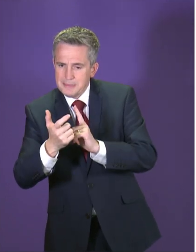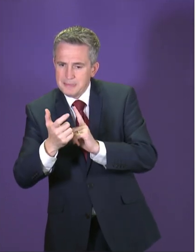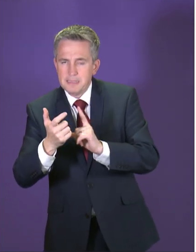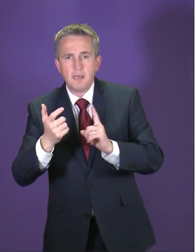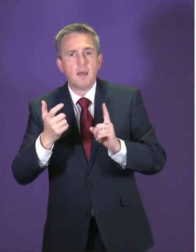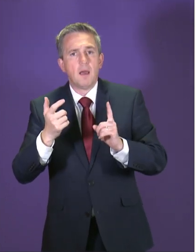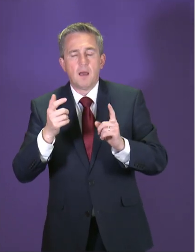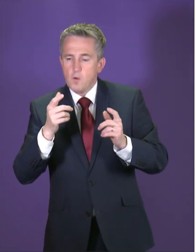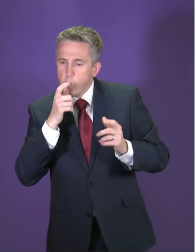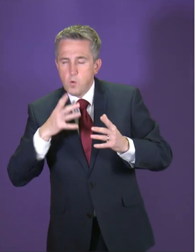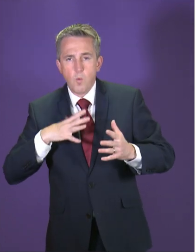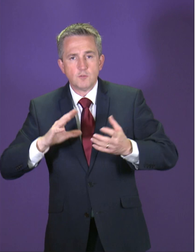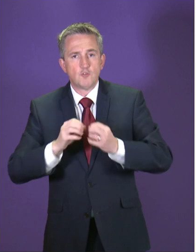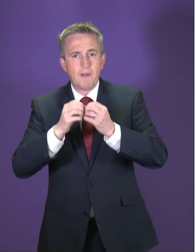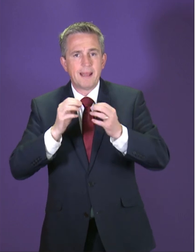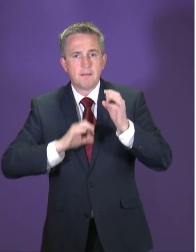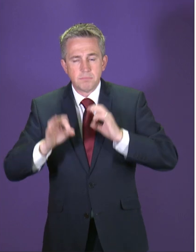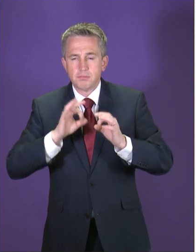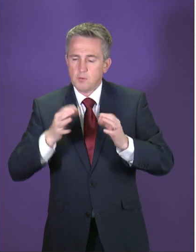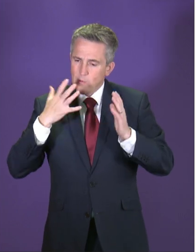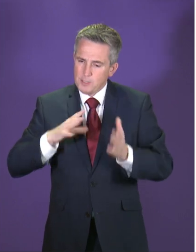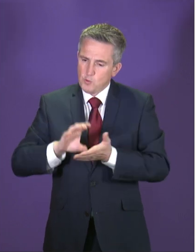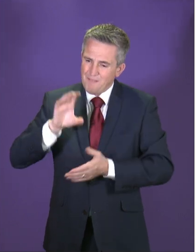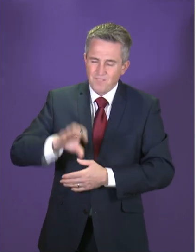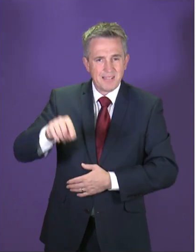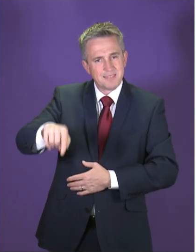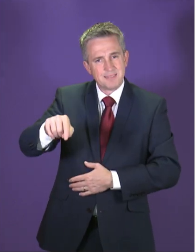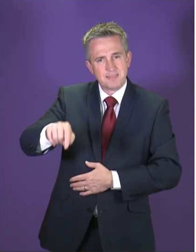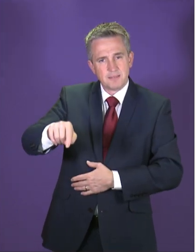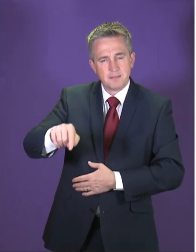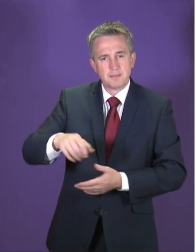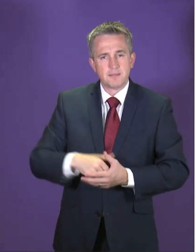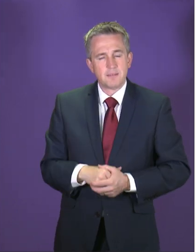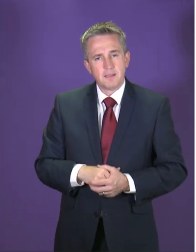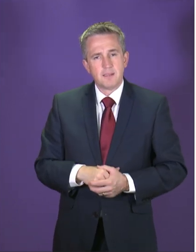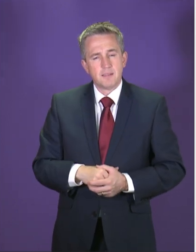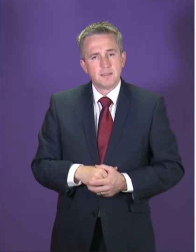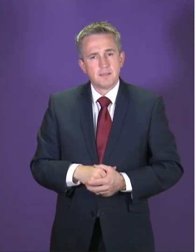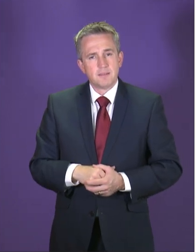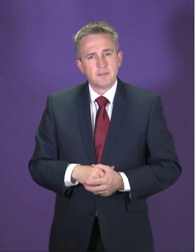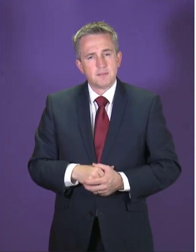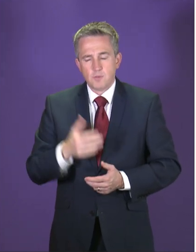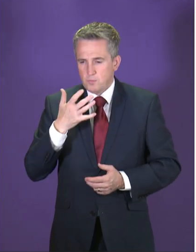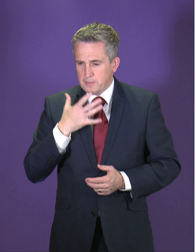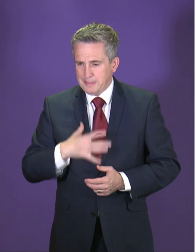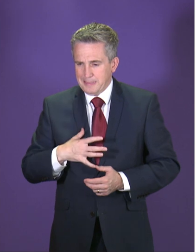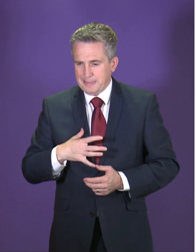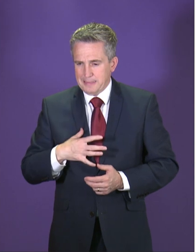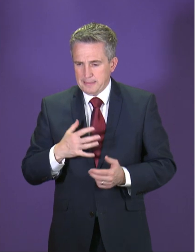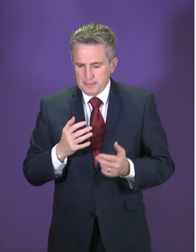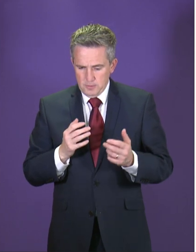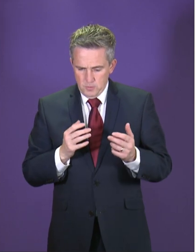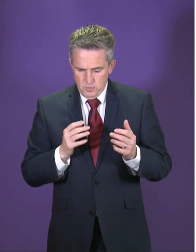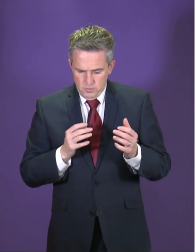of the creative process. And so my argument to you is that we need in some way to